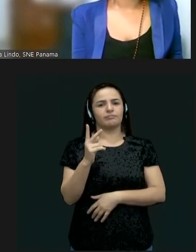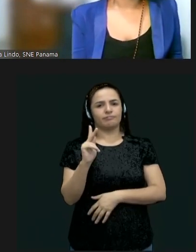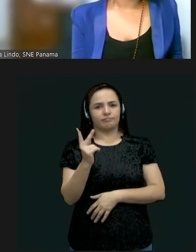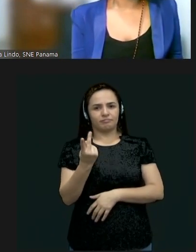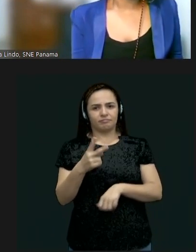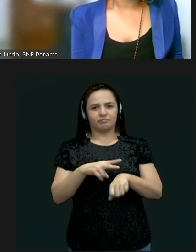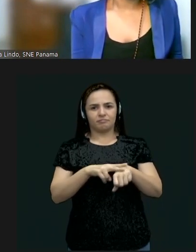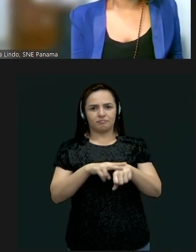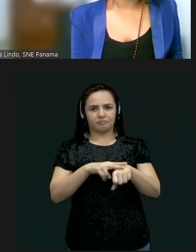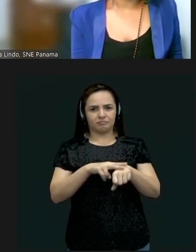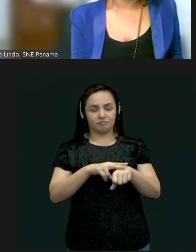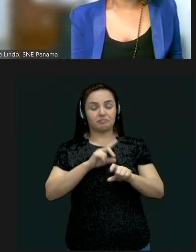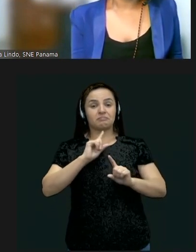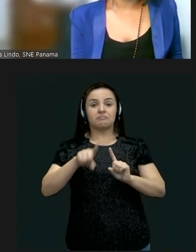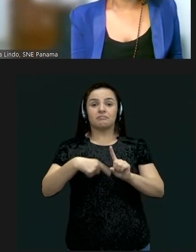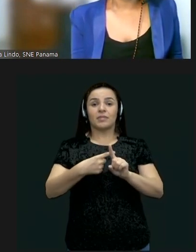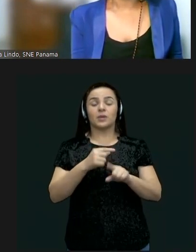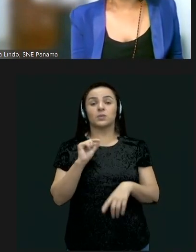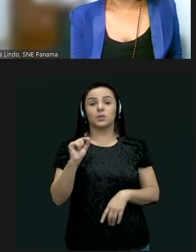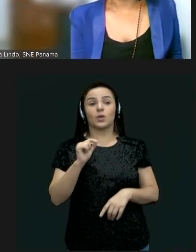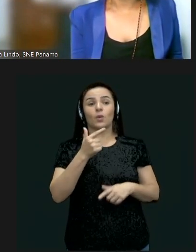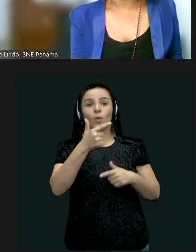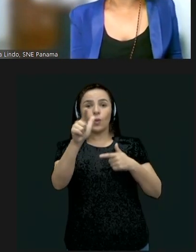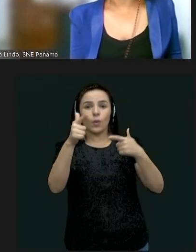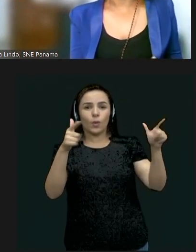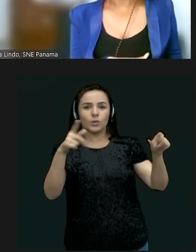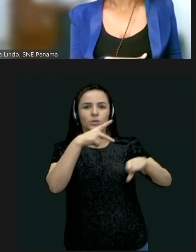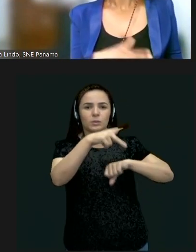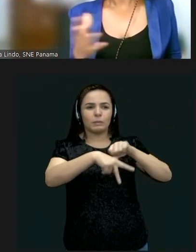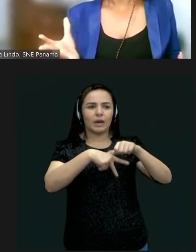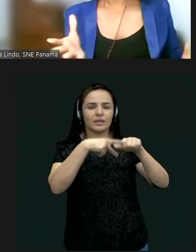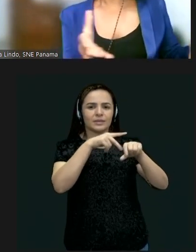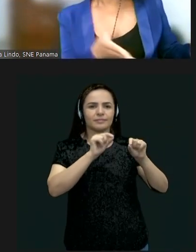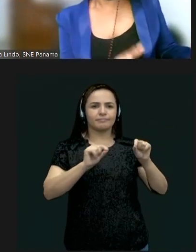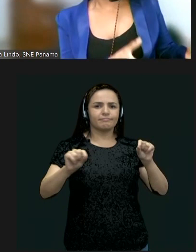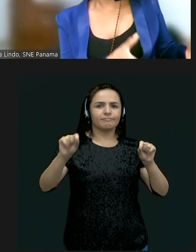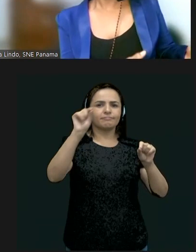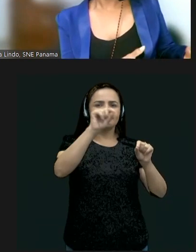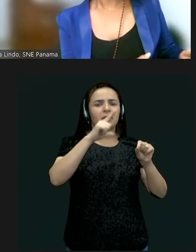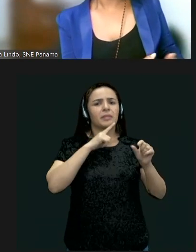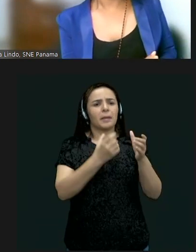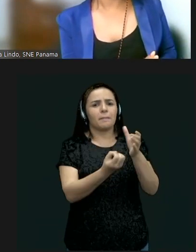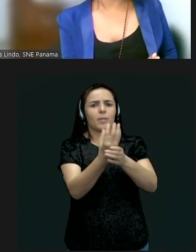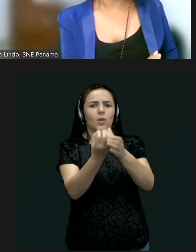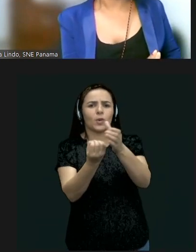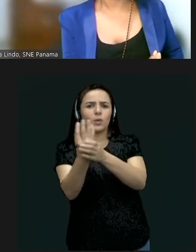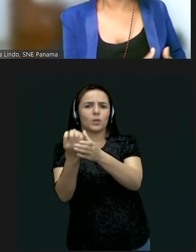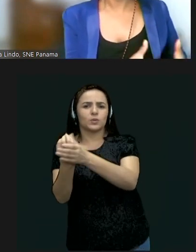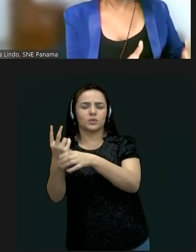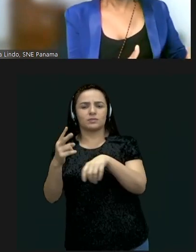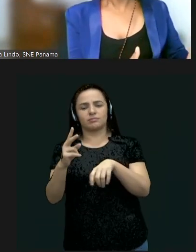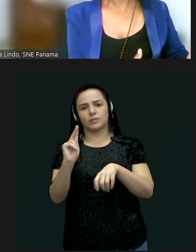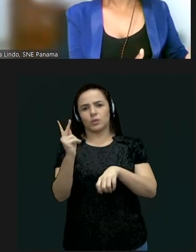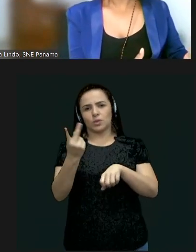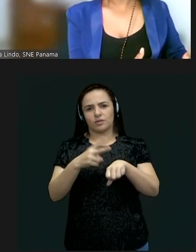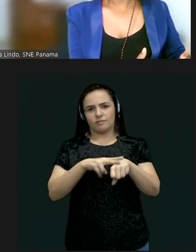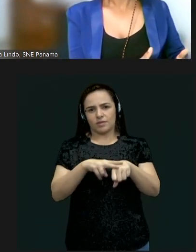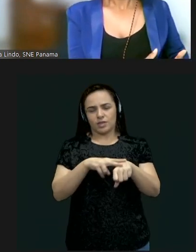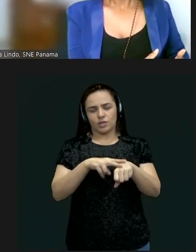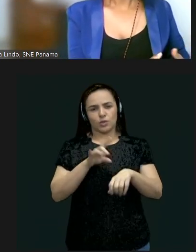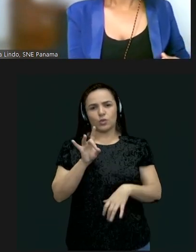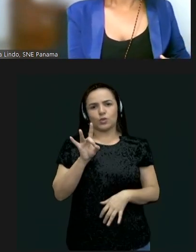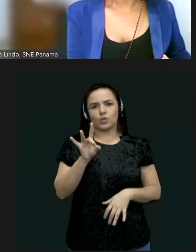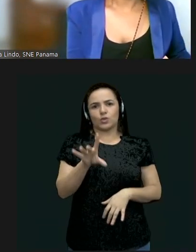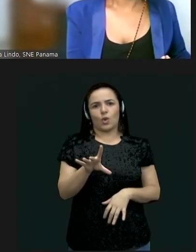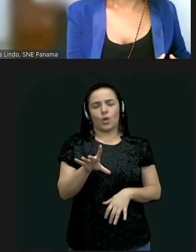other countries that are working also implementing and producing green hydrogen to be used not only as